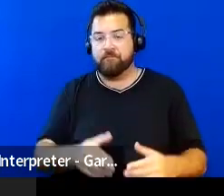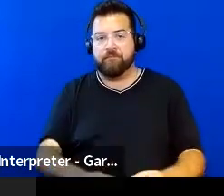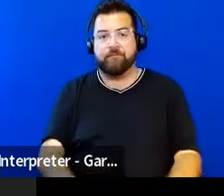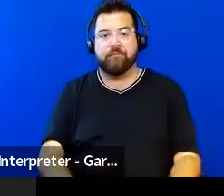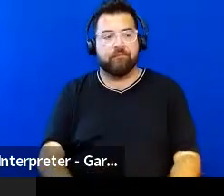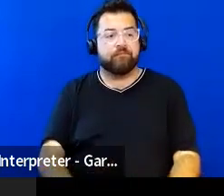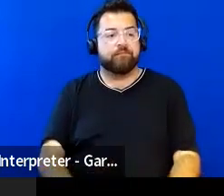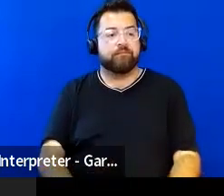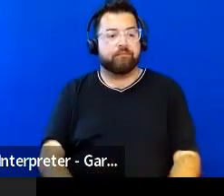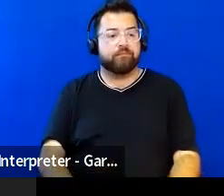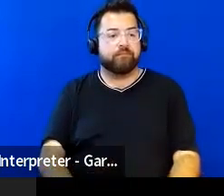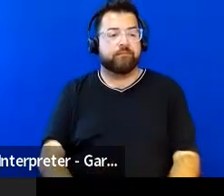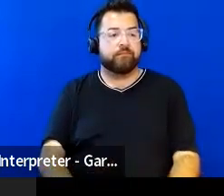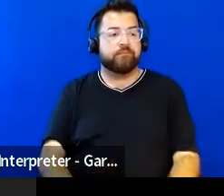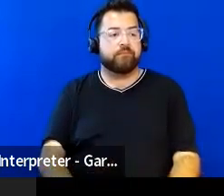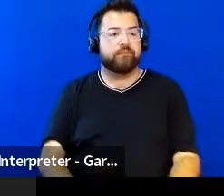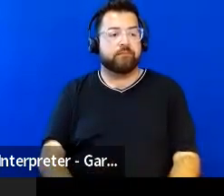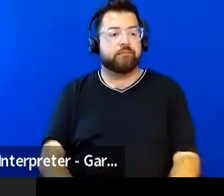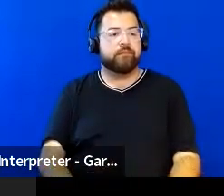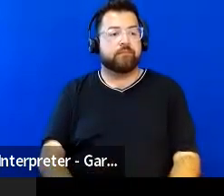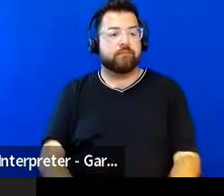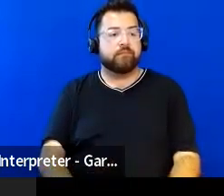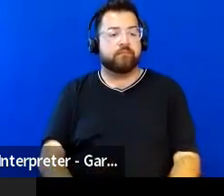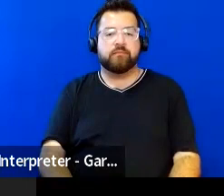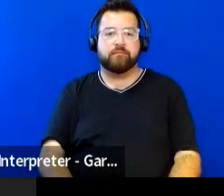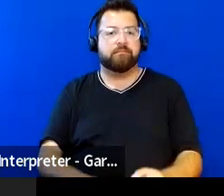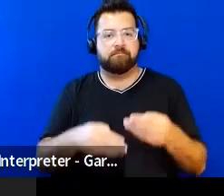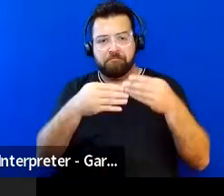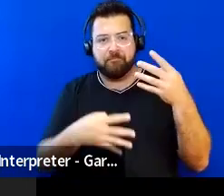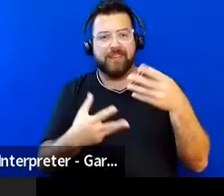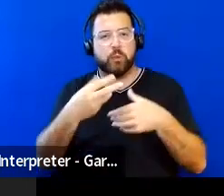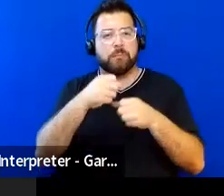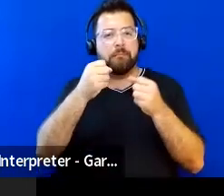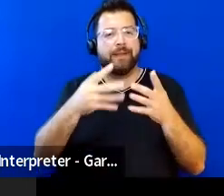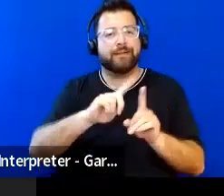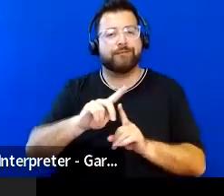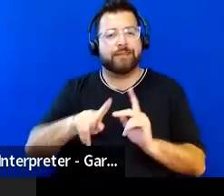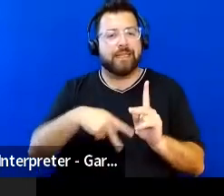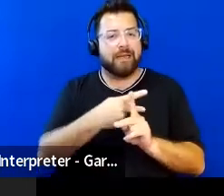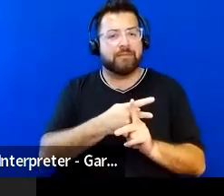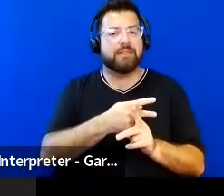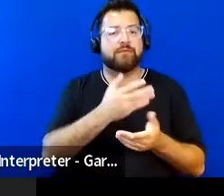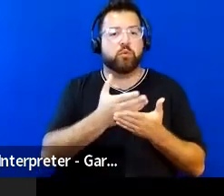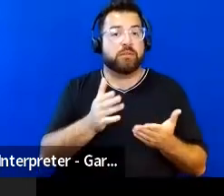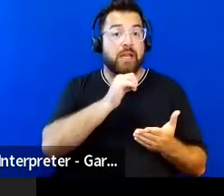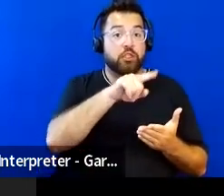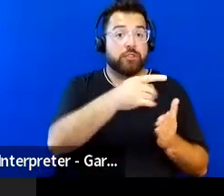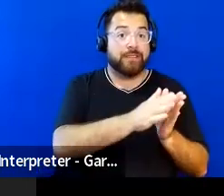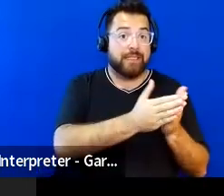And they do have different types of sources, not only textbooks.